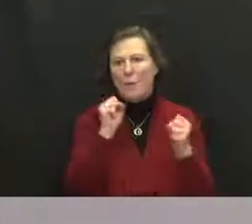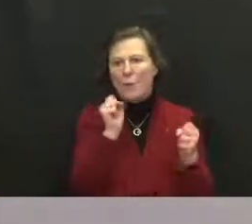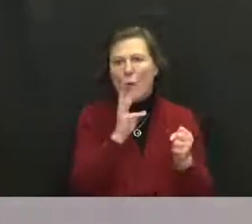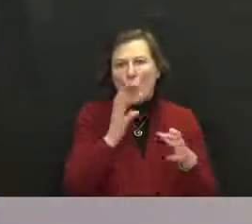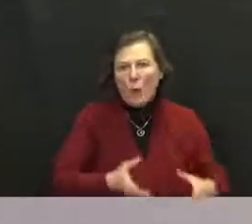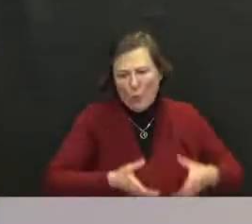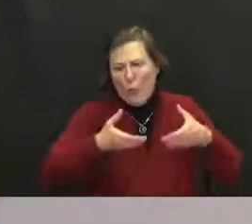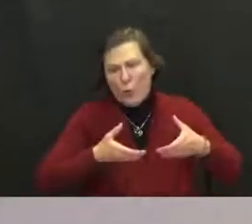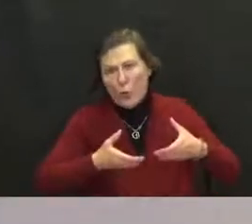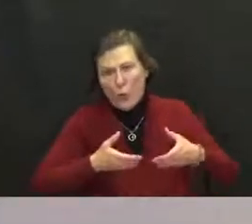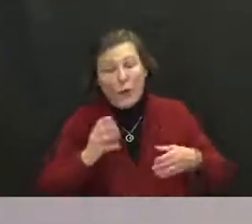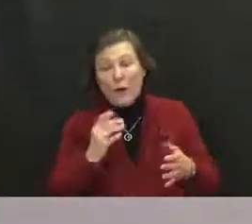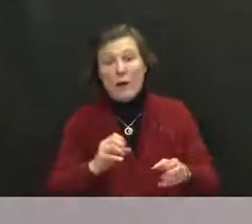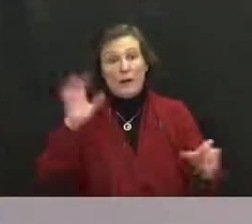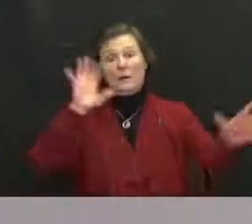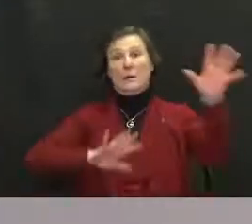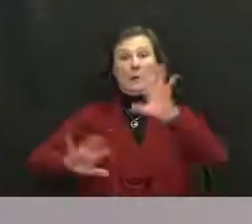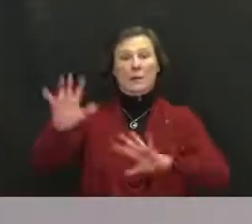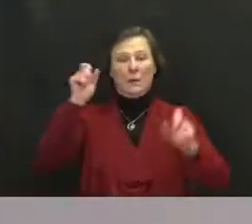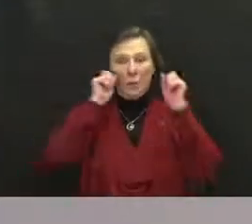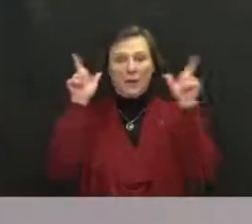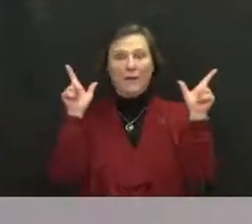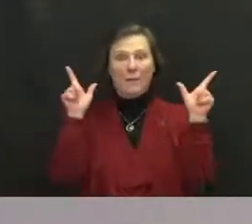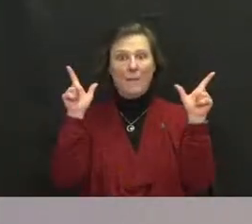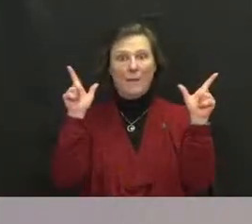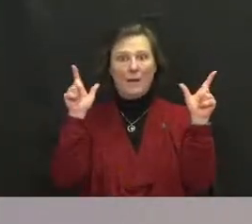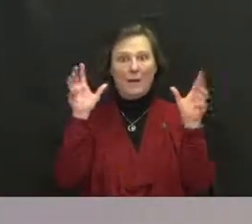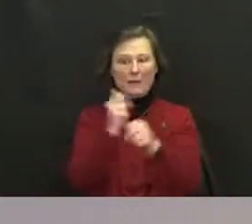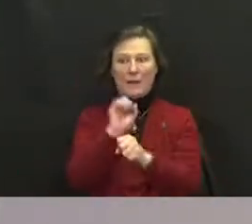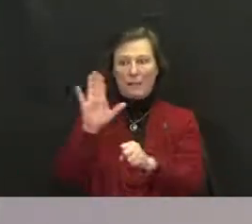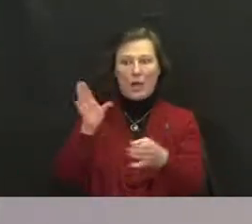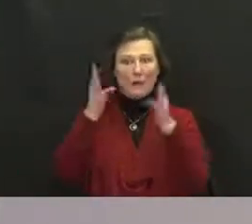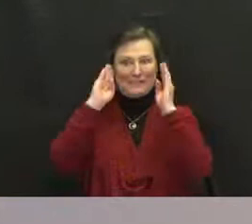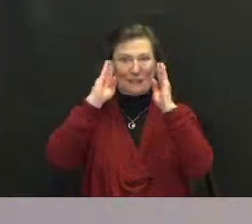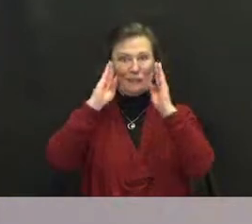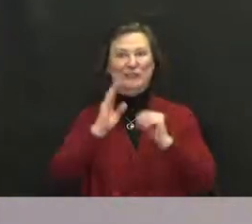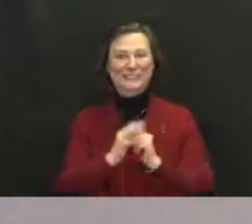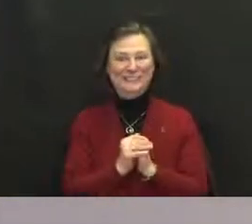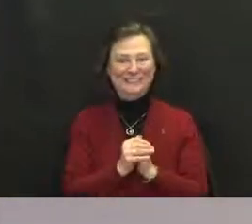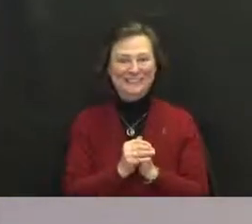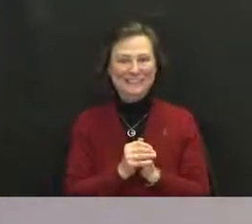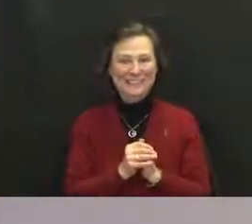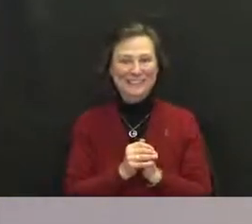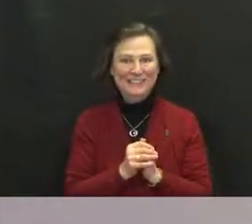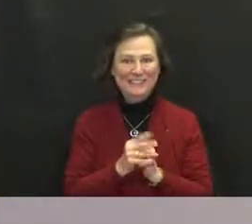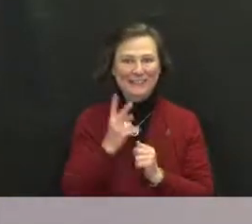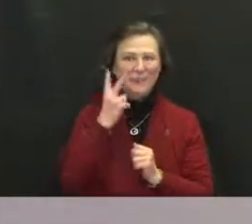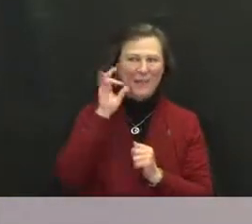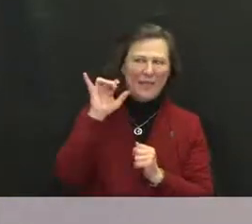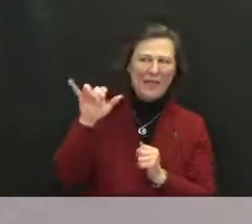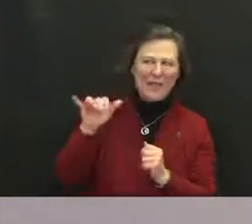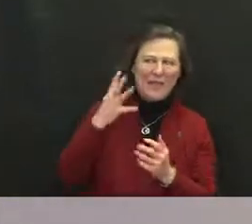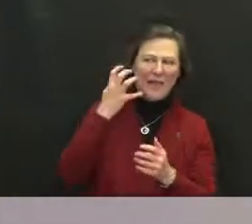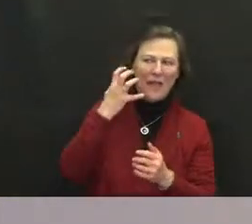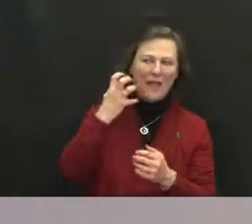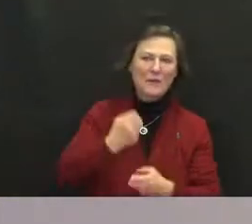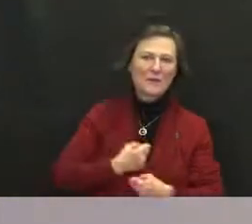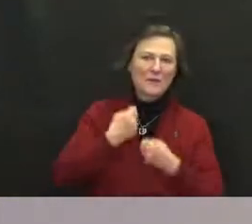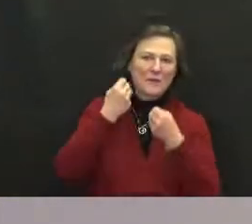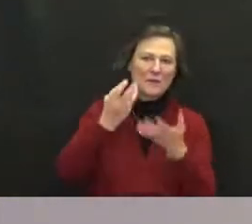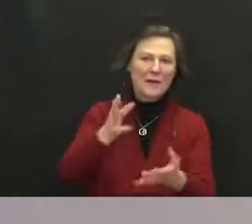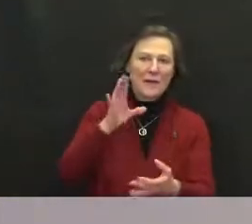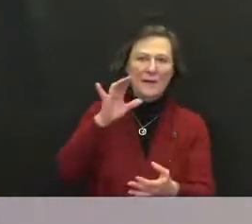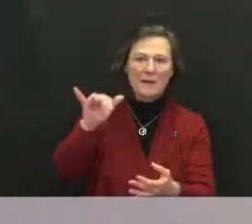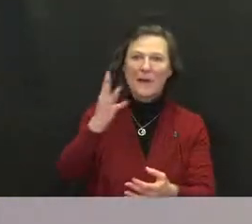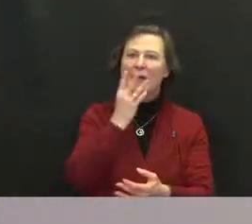somebody's face. It wakes them up. It gets their attention. You see this kind of anger often expressed by the